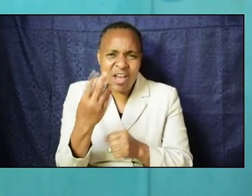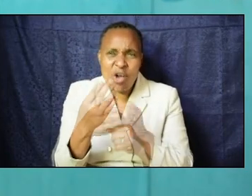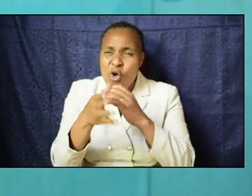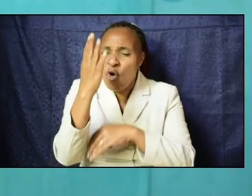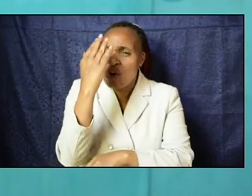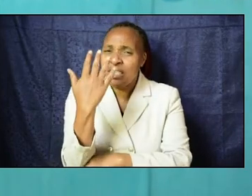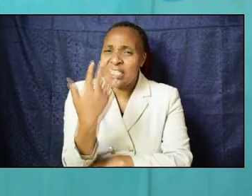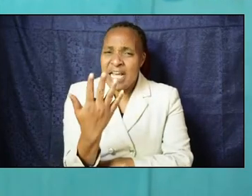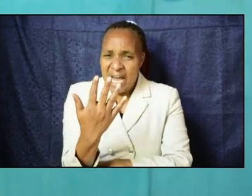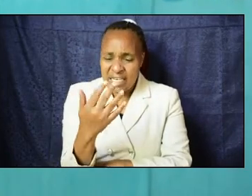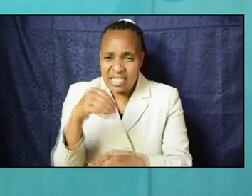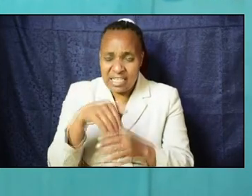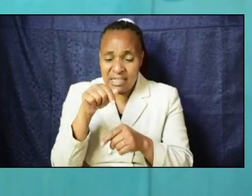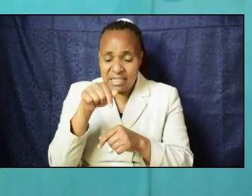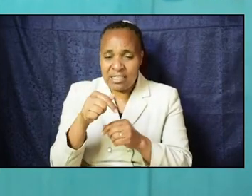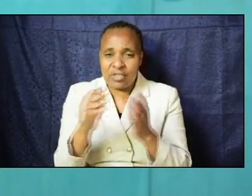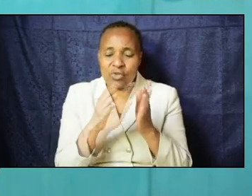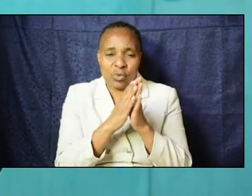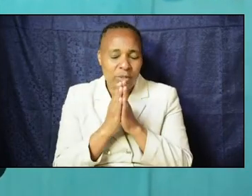this story?